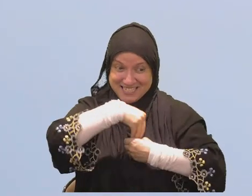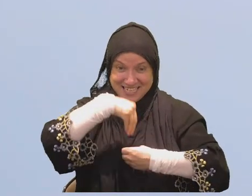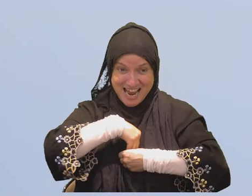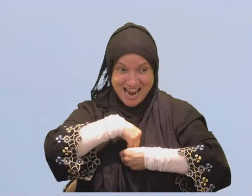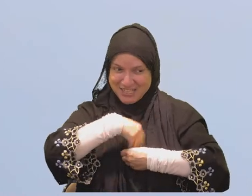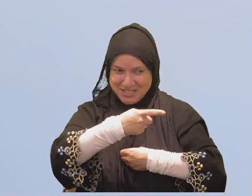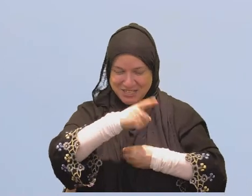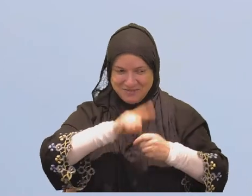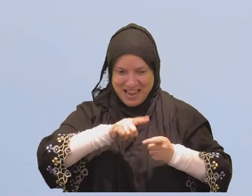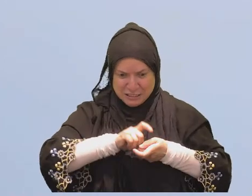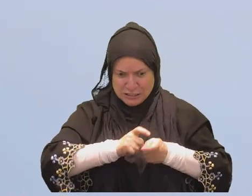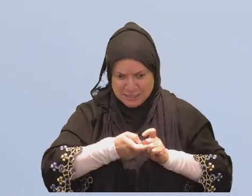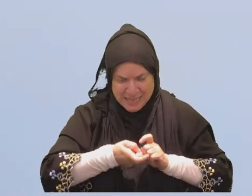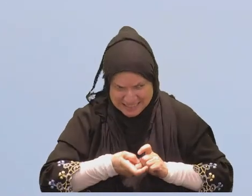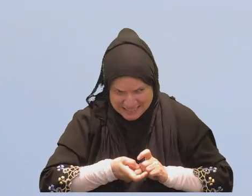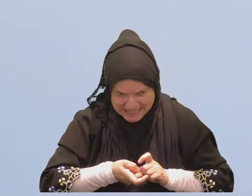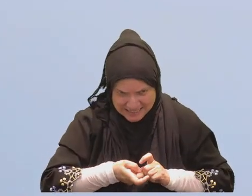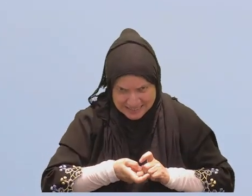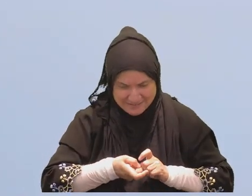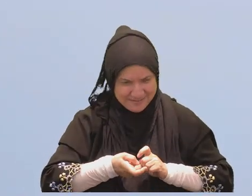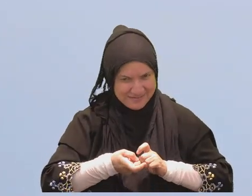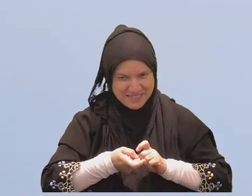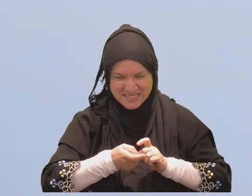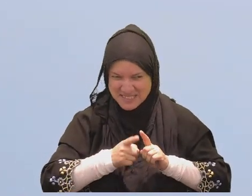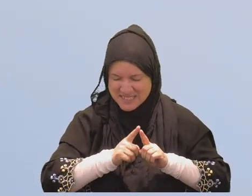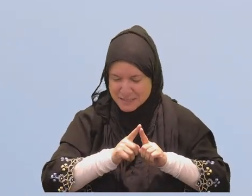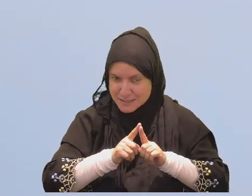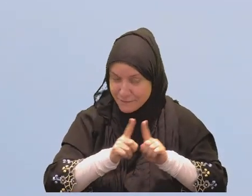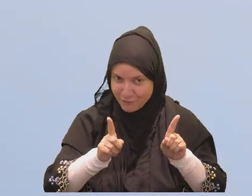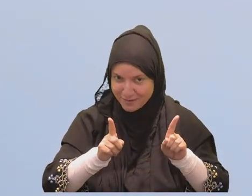How's that going to mess that child's head up?